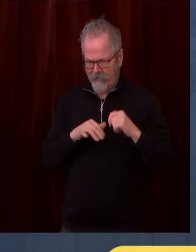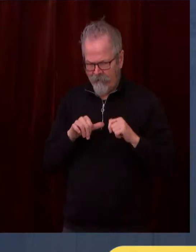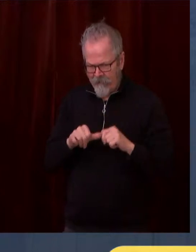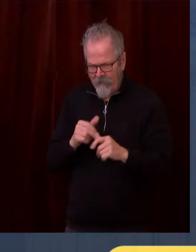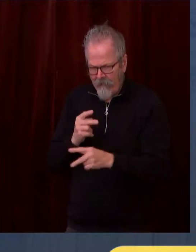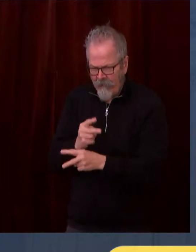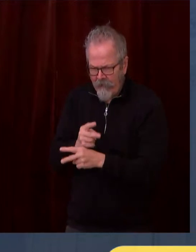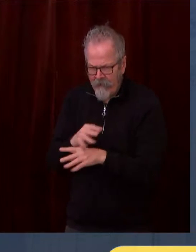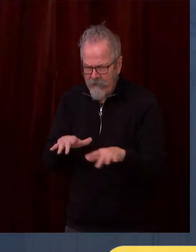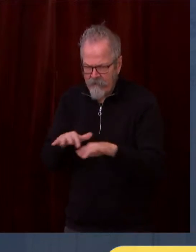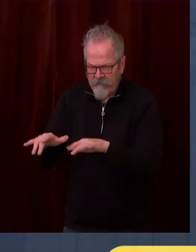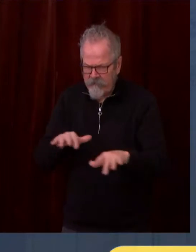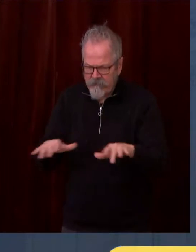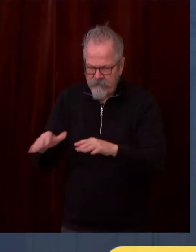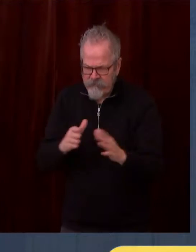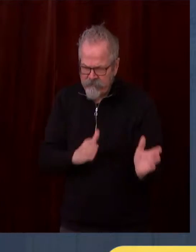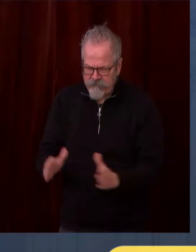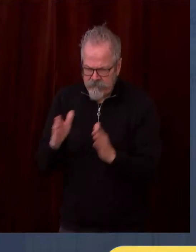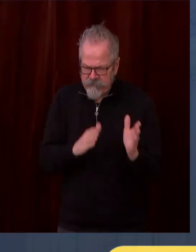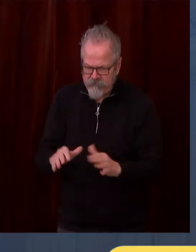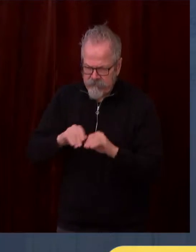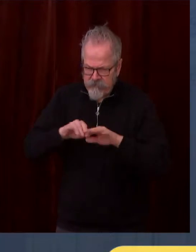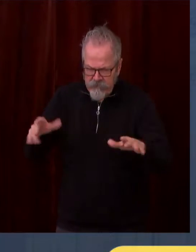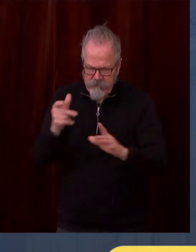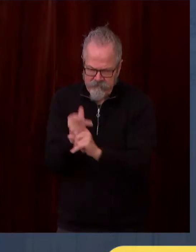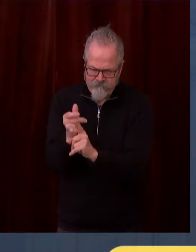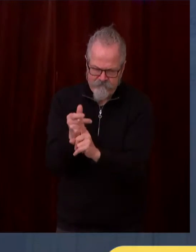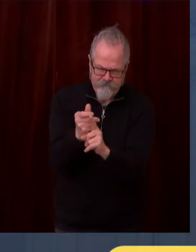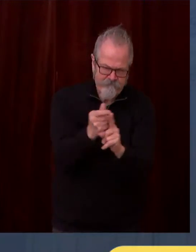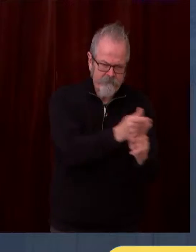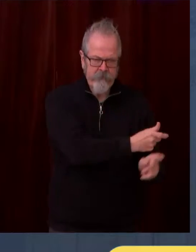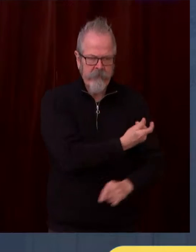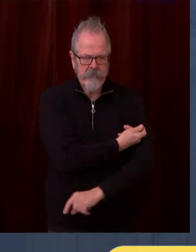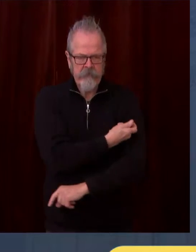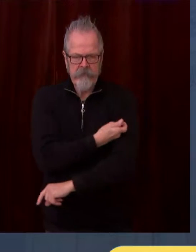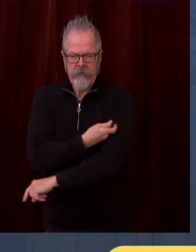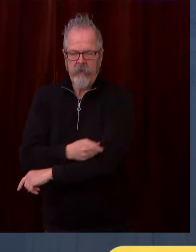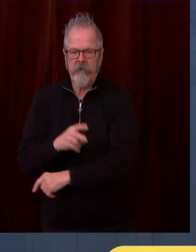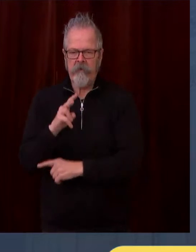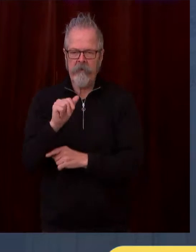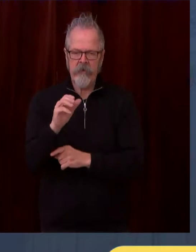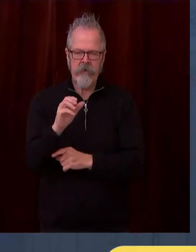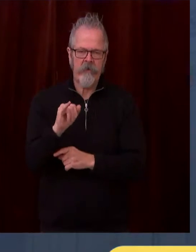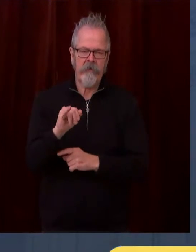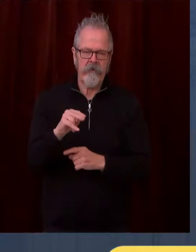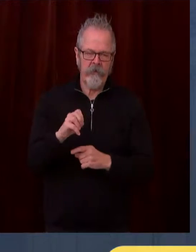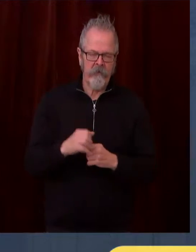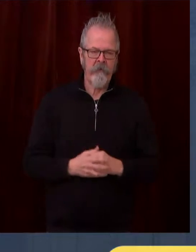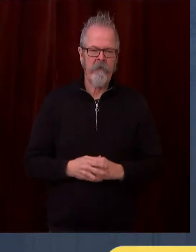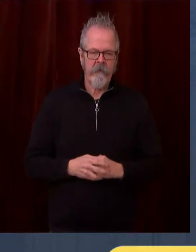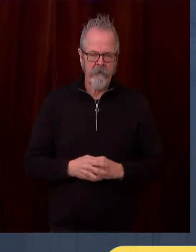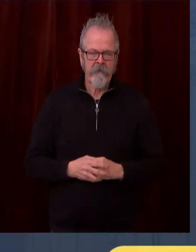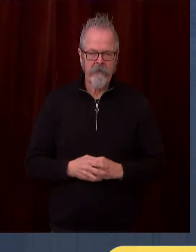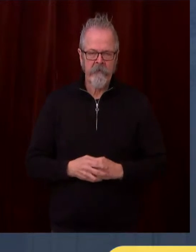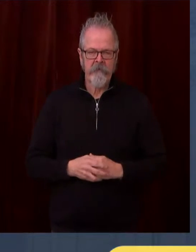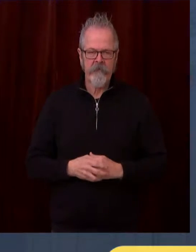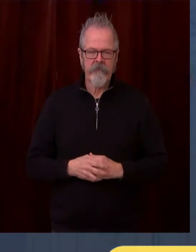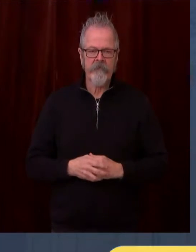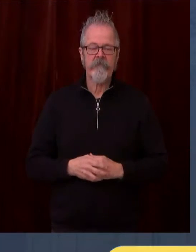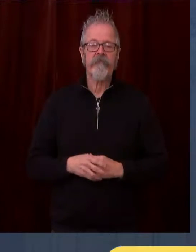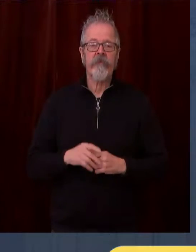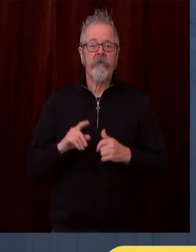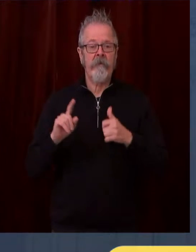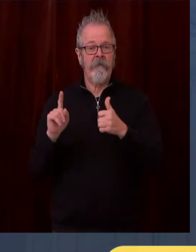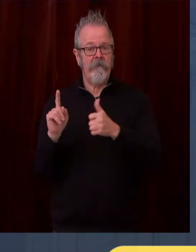The first COVID vaccine has been given initial authorization by the Food and Drug Administration, the Centers for